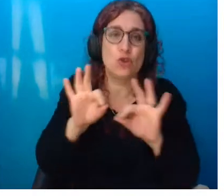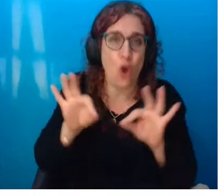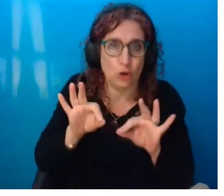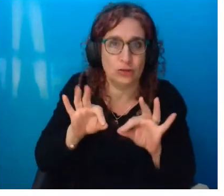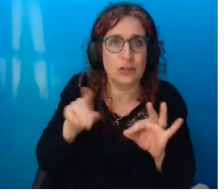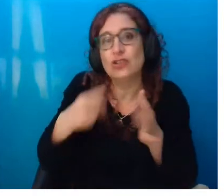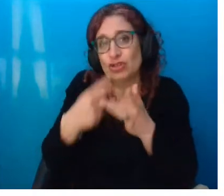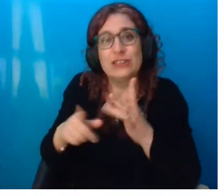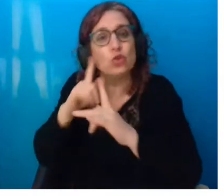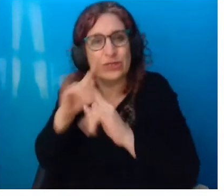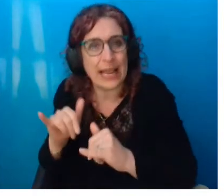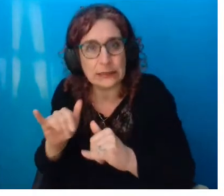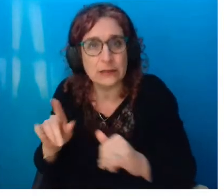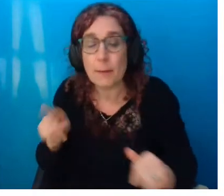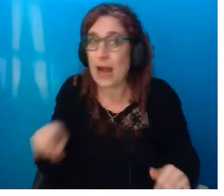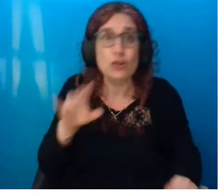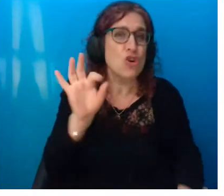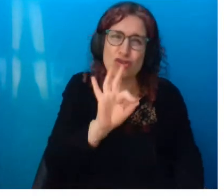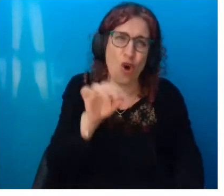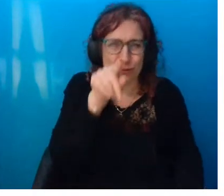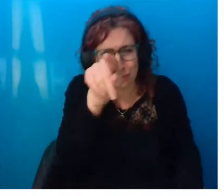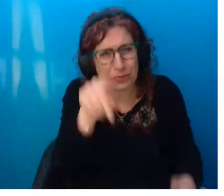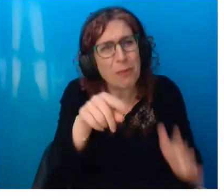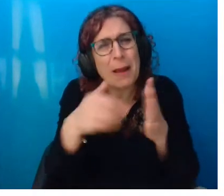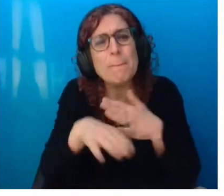we'd be expecting you to do in primary care.